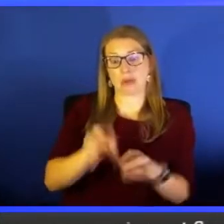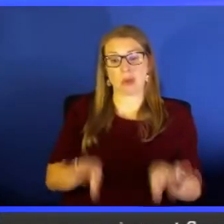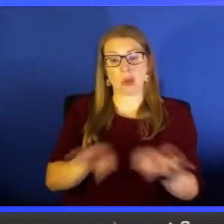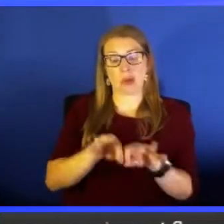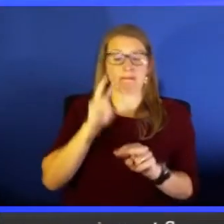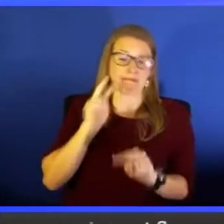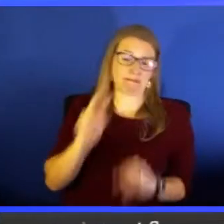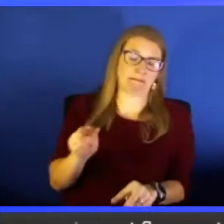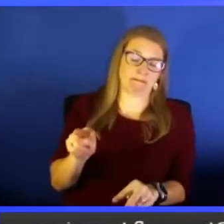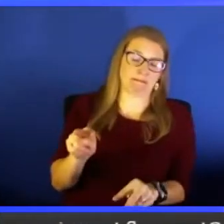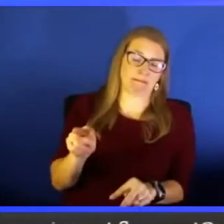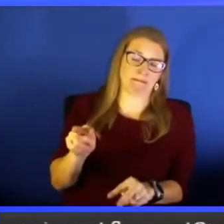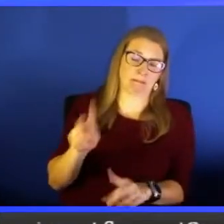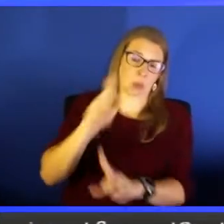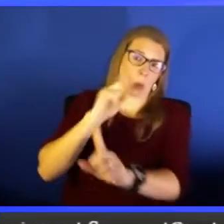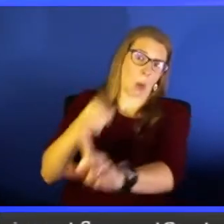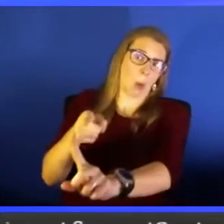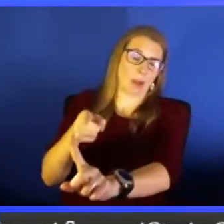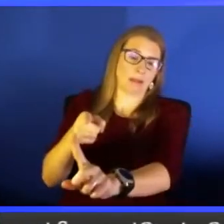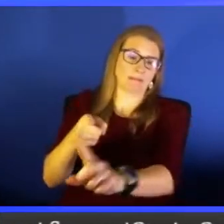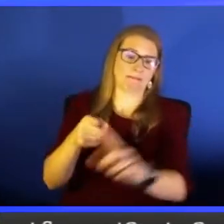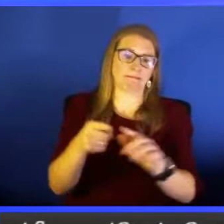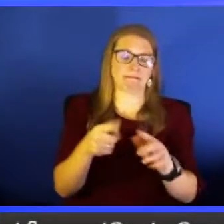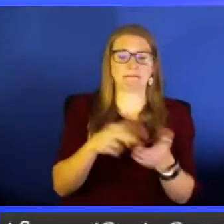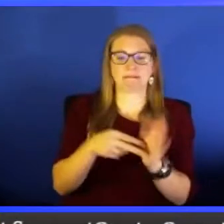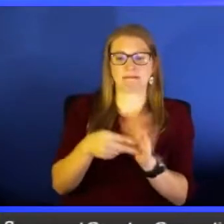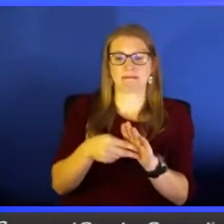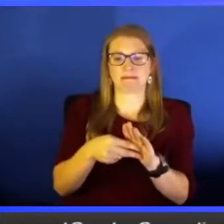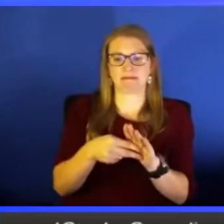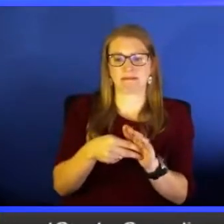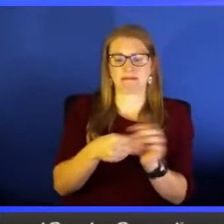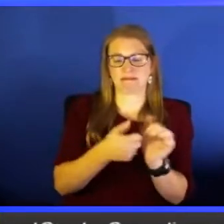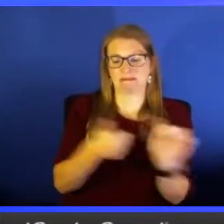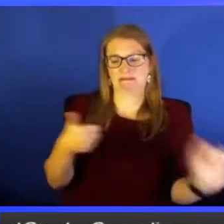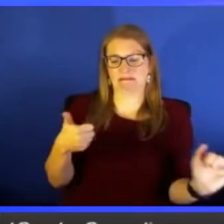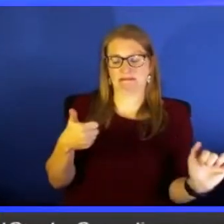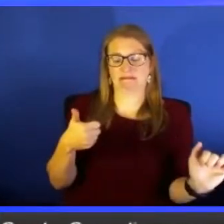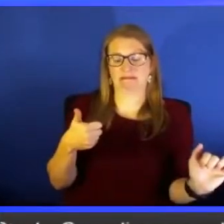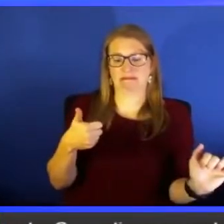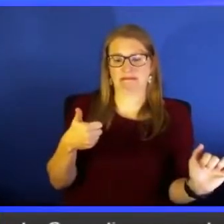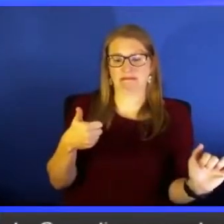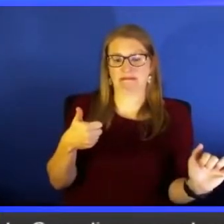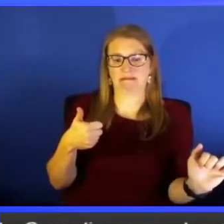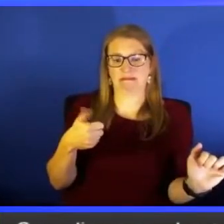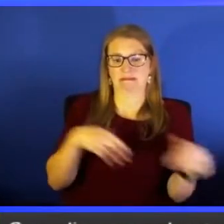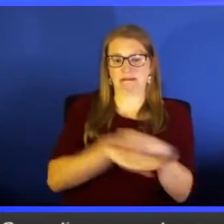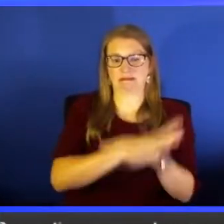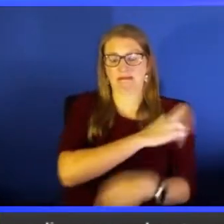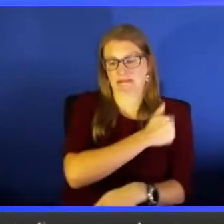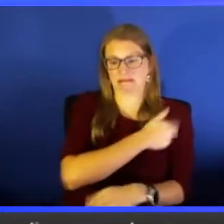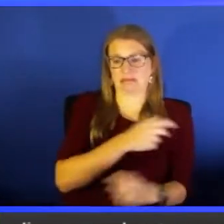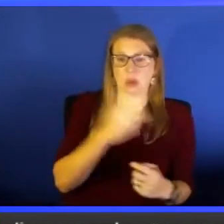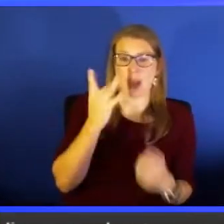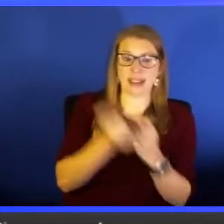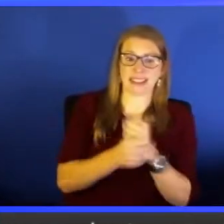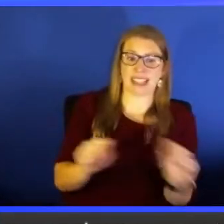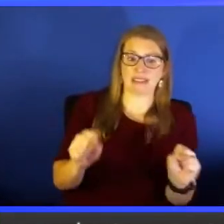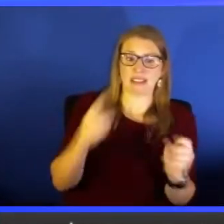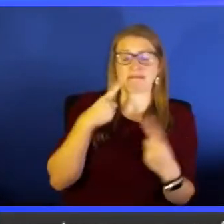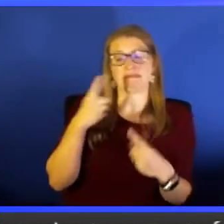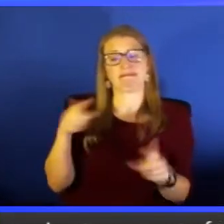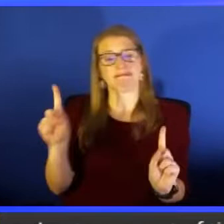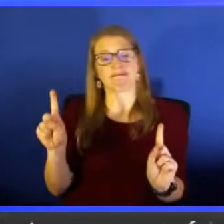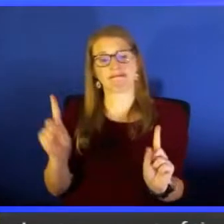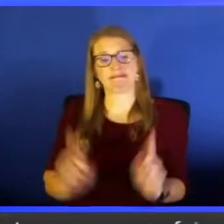the prize. And what is that? That is the safety and the efficacy that those vaccines provide for keeping us out of